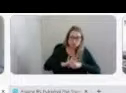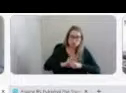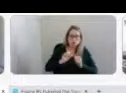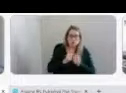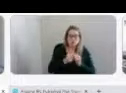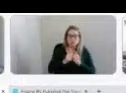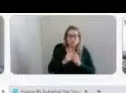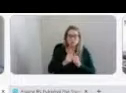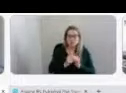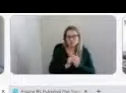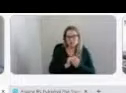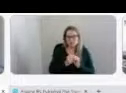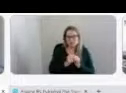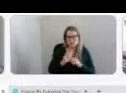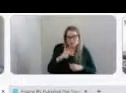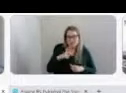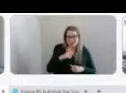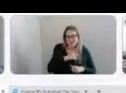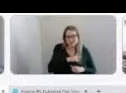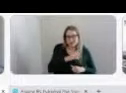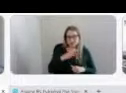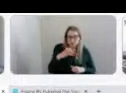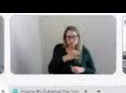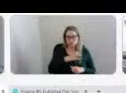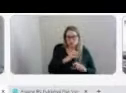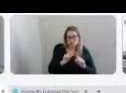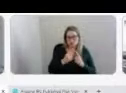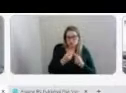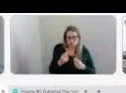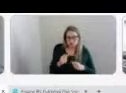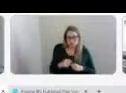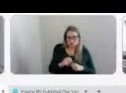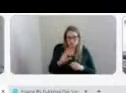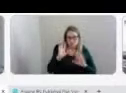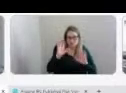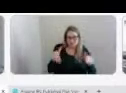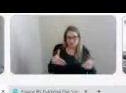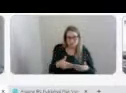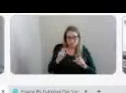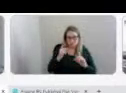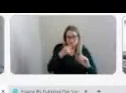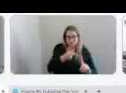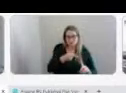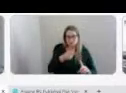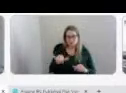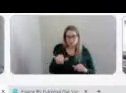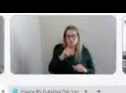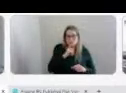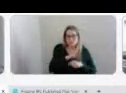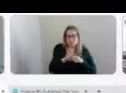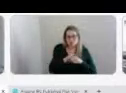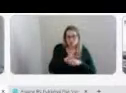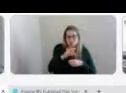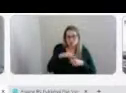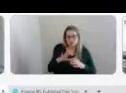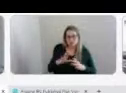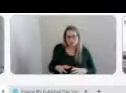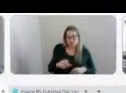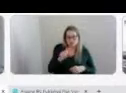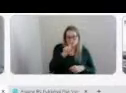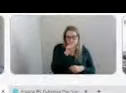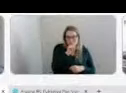nature of the legislative and congressional districts and that's the the focus and i think the goal that i actually as a voter in 2000